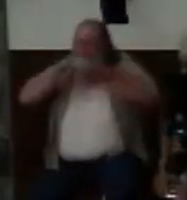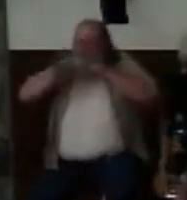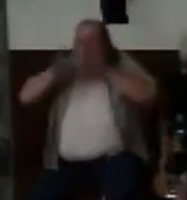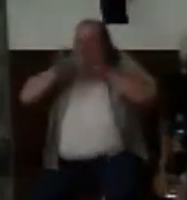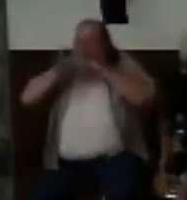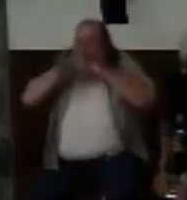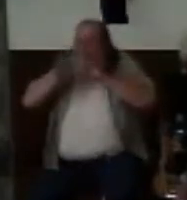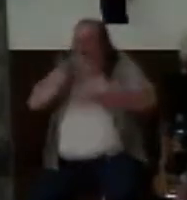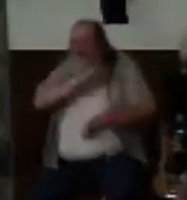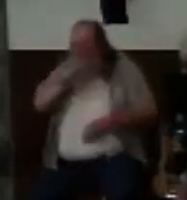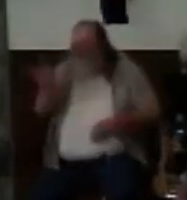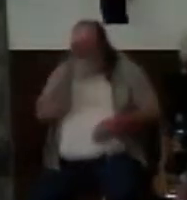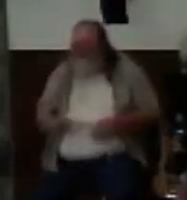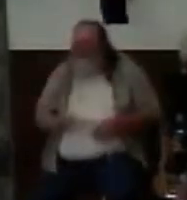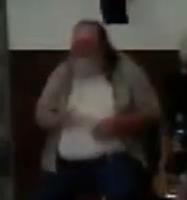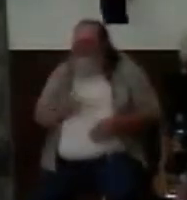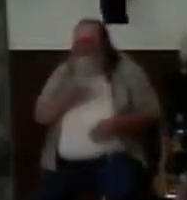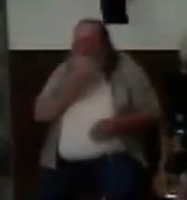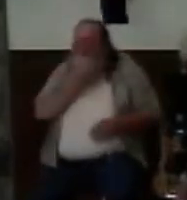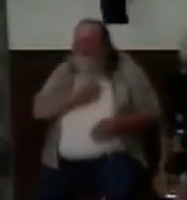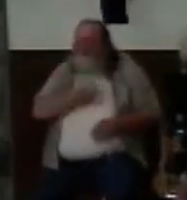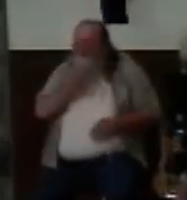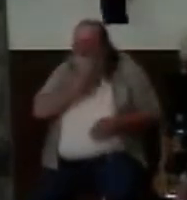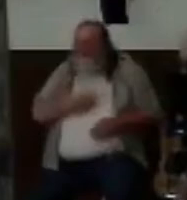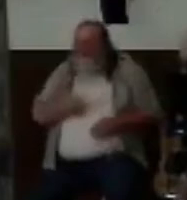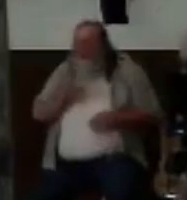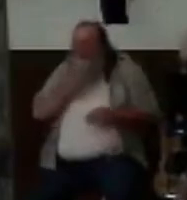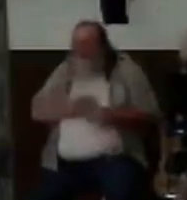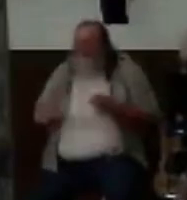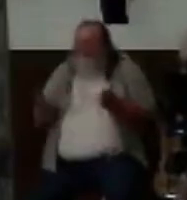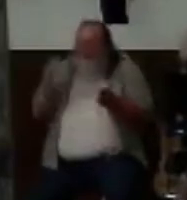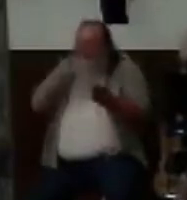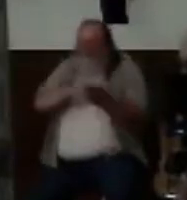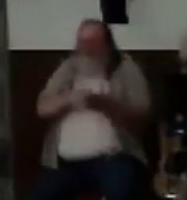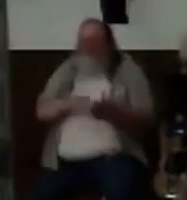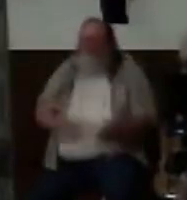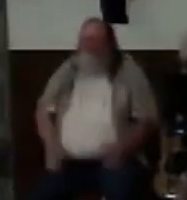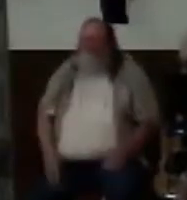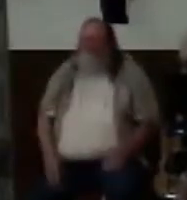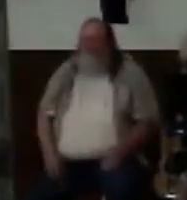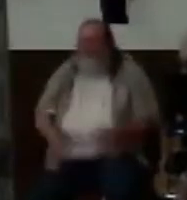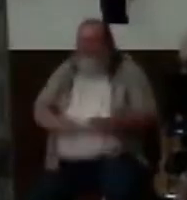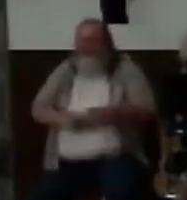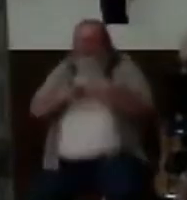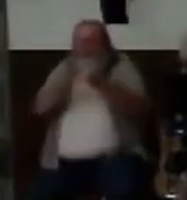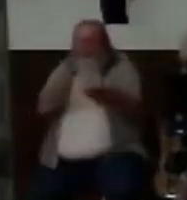fresh, bubbling spring within them, giving them eternal life.